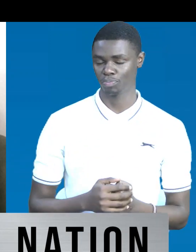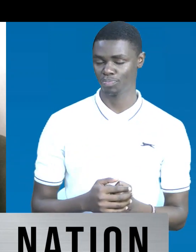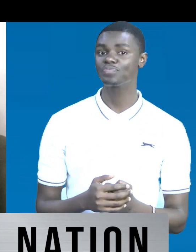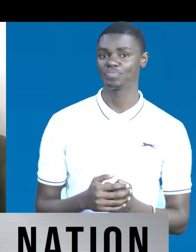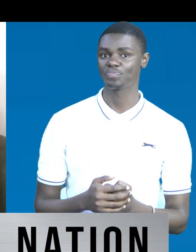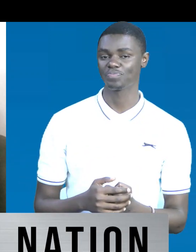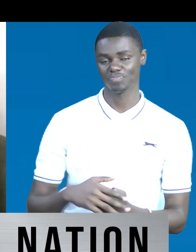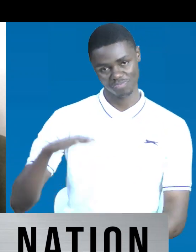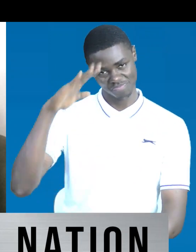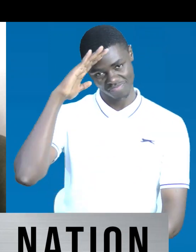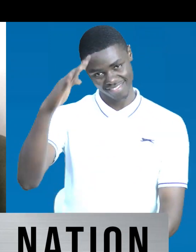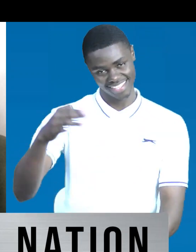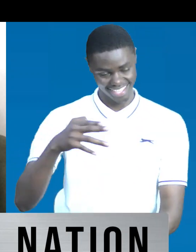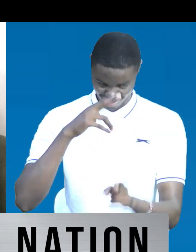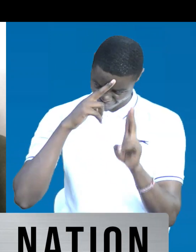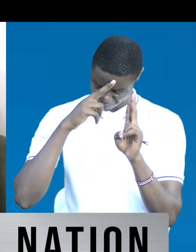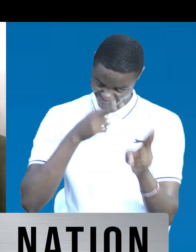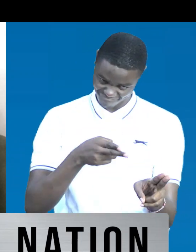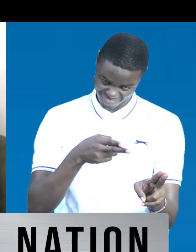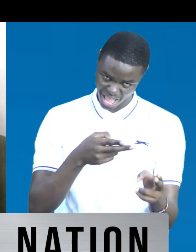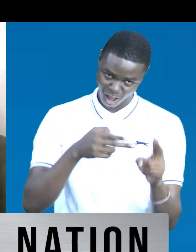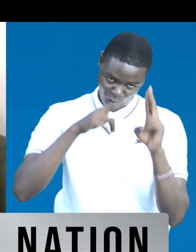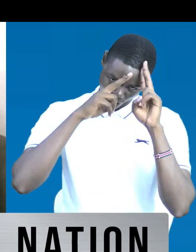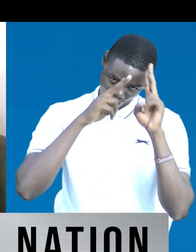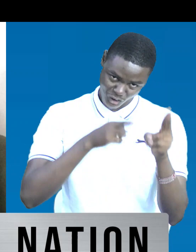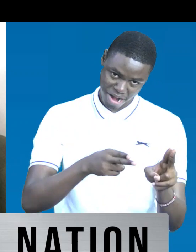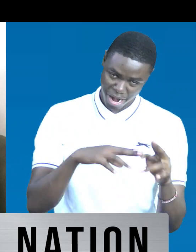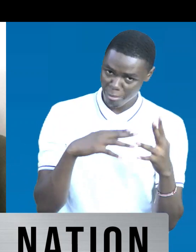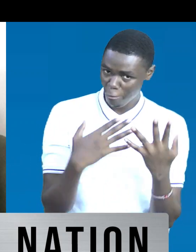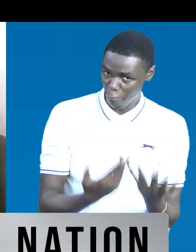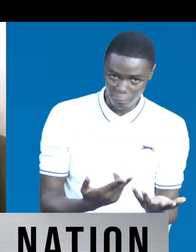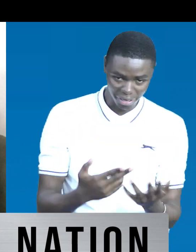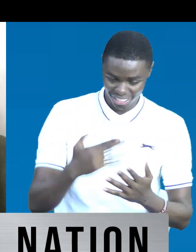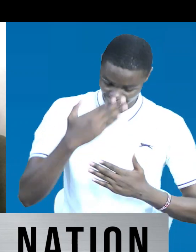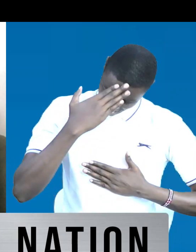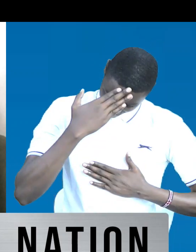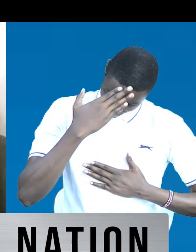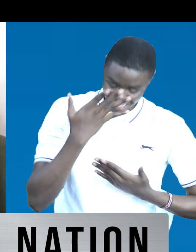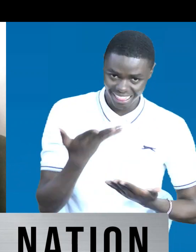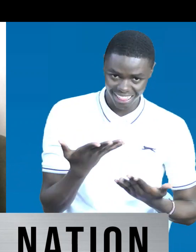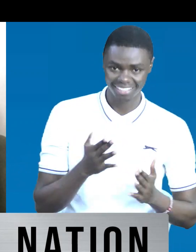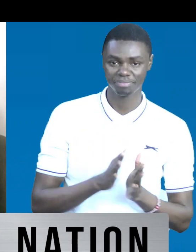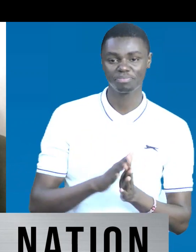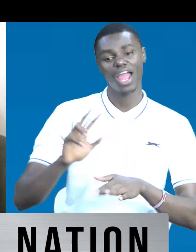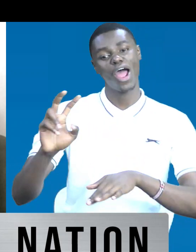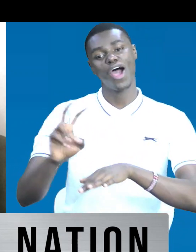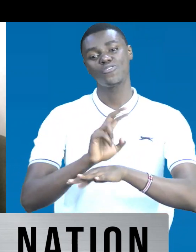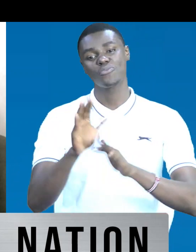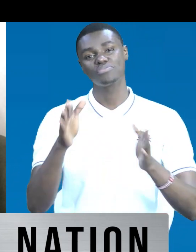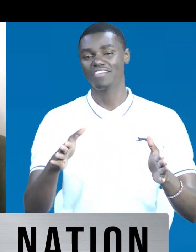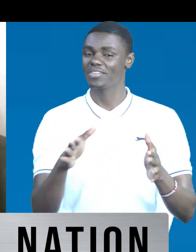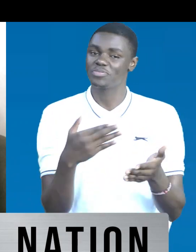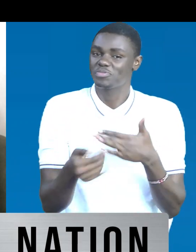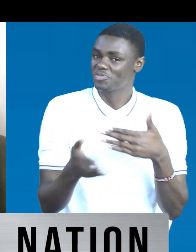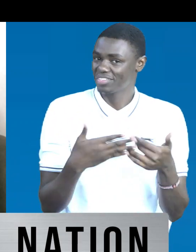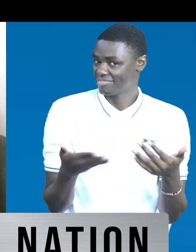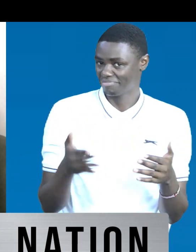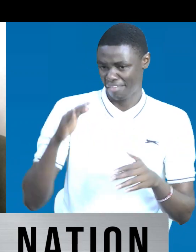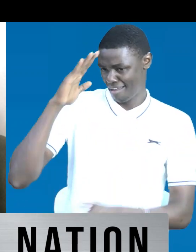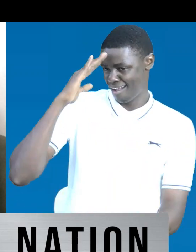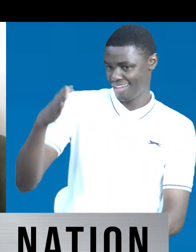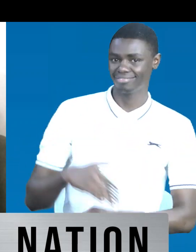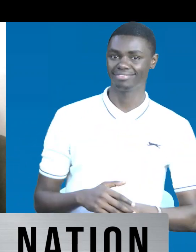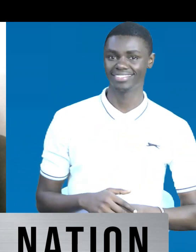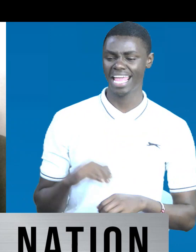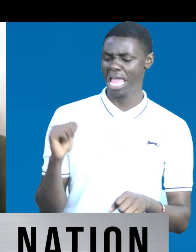Hey, Mheshimiwa. Should I call you Mheshimiwa? An observer. Hey.